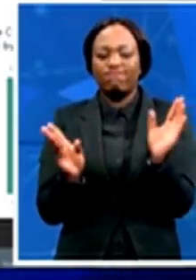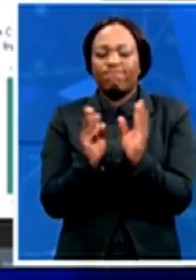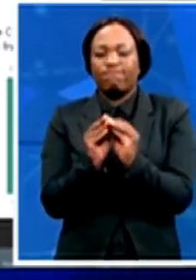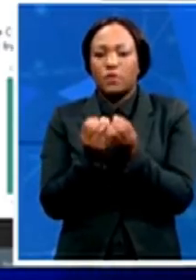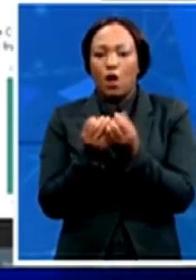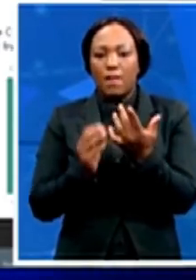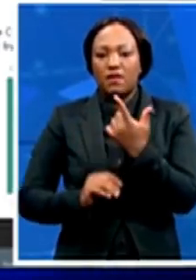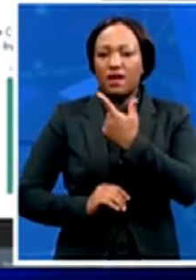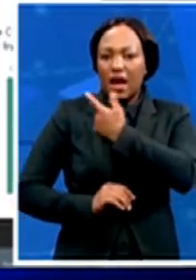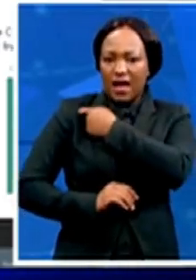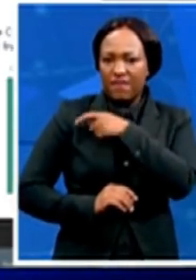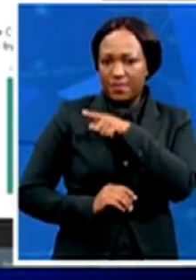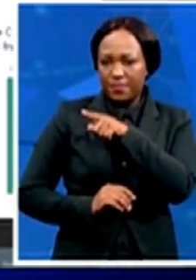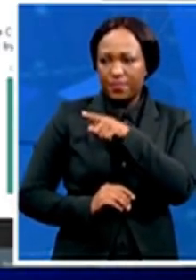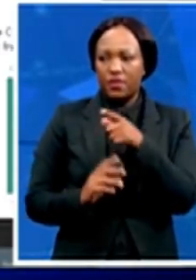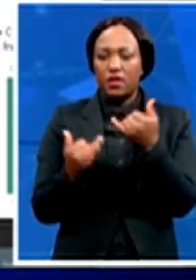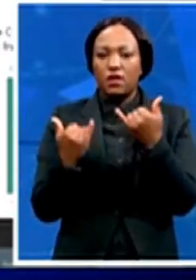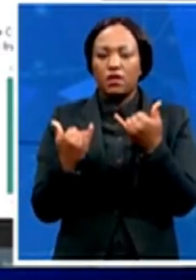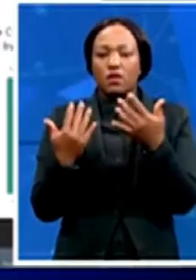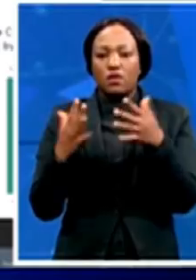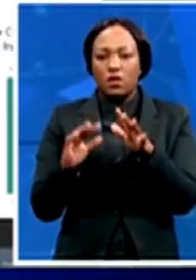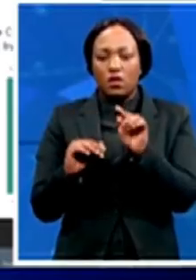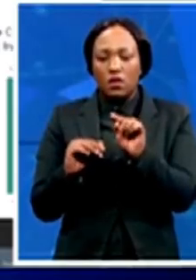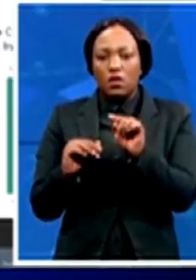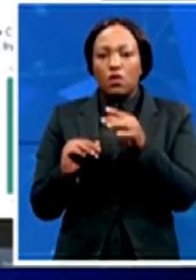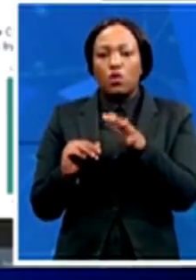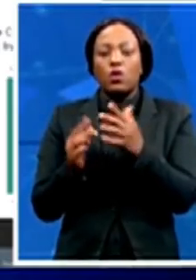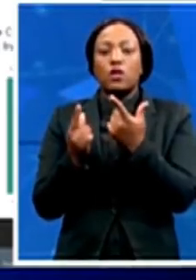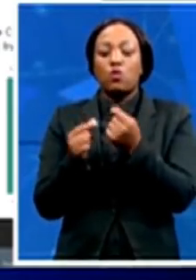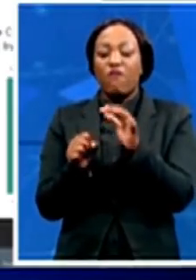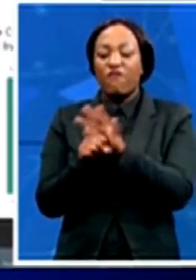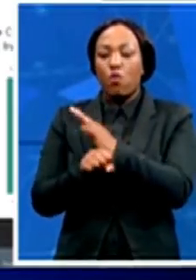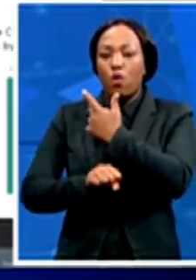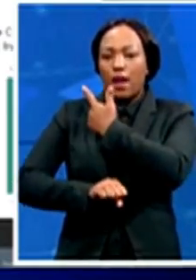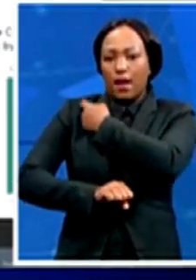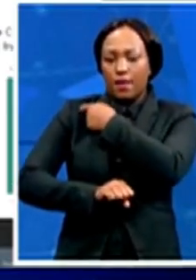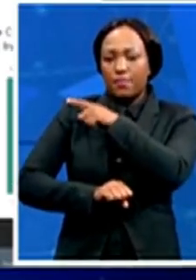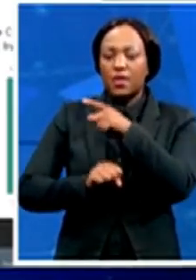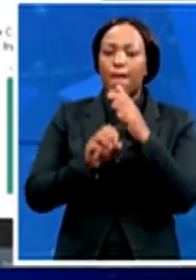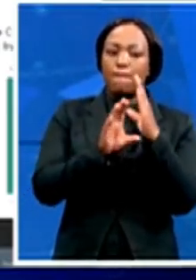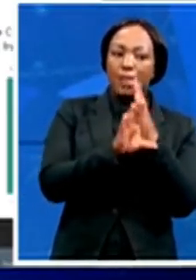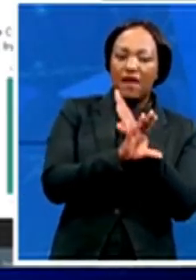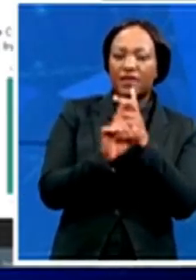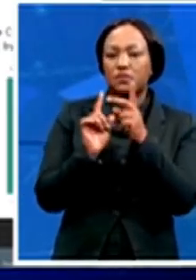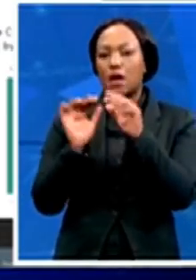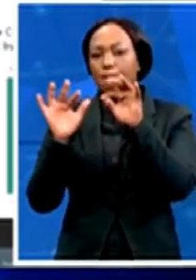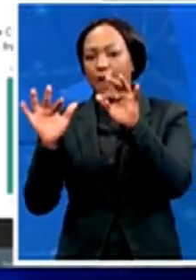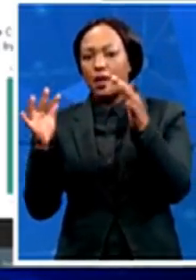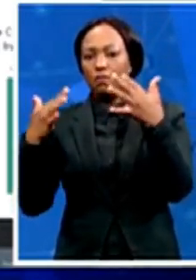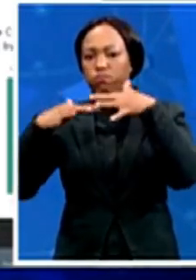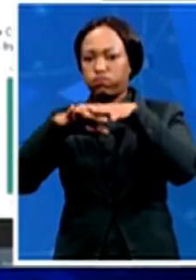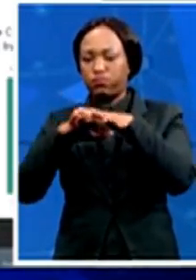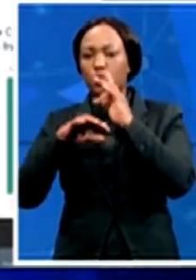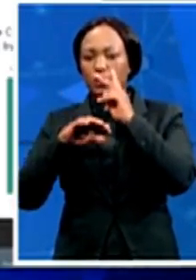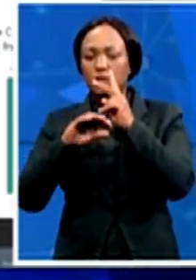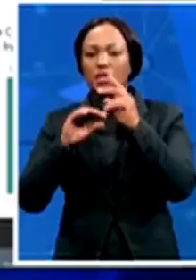interesting thing here is when you go to full coverage over 60, public and private together, you'll see the impact in the city of Cape Town. Because with